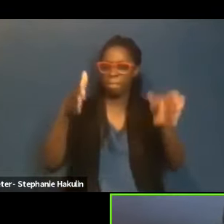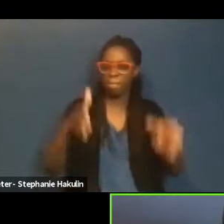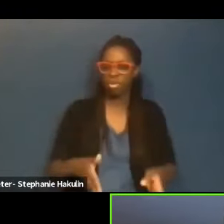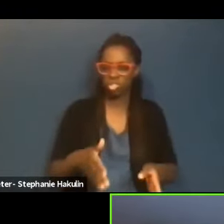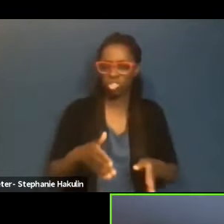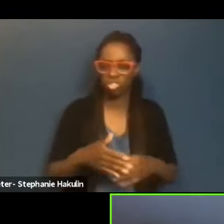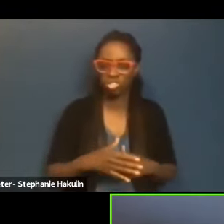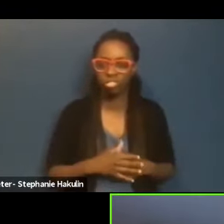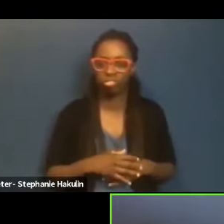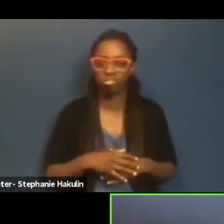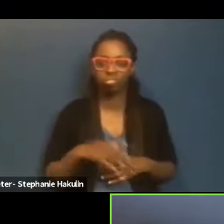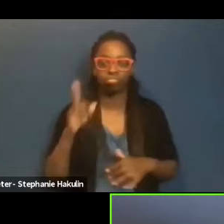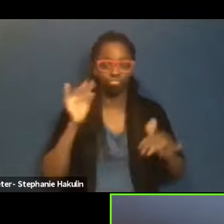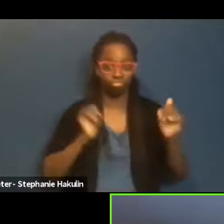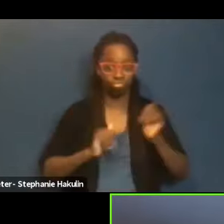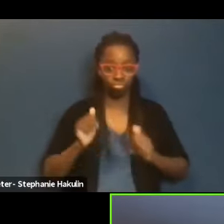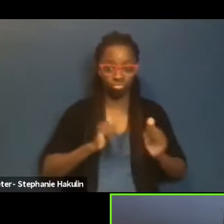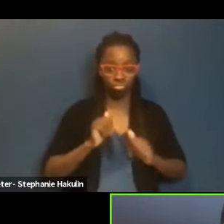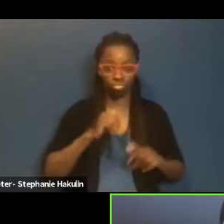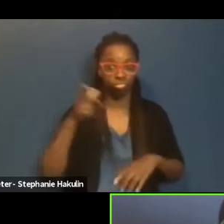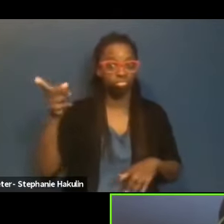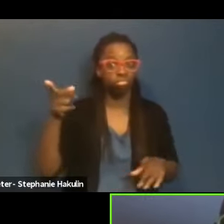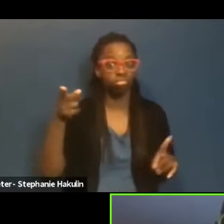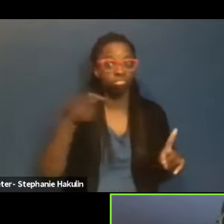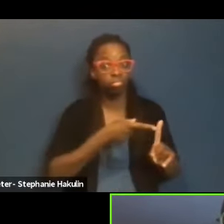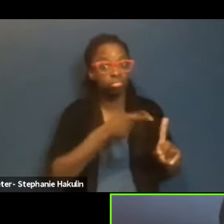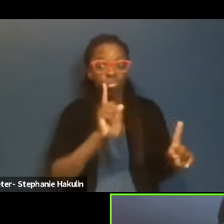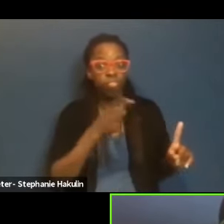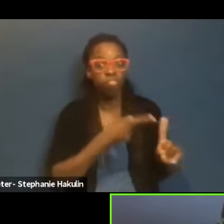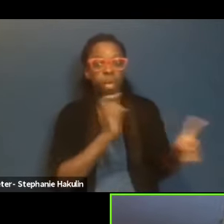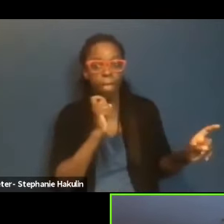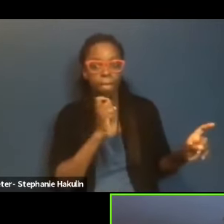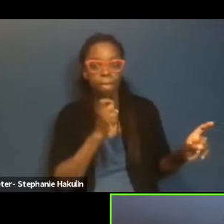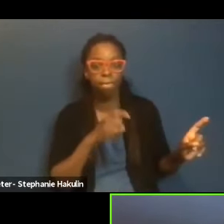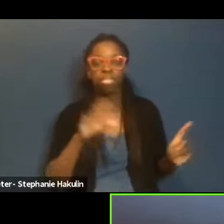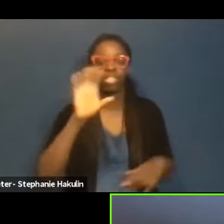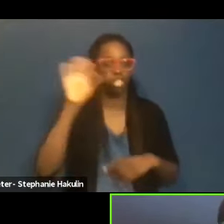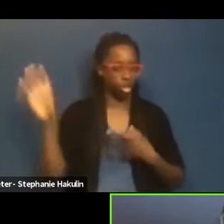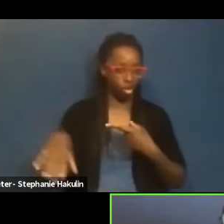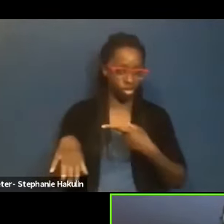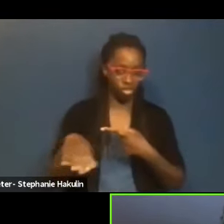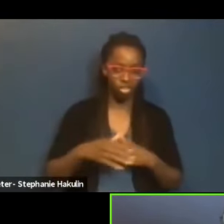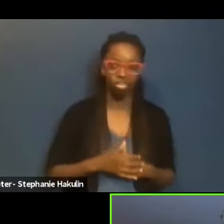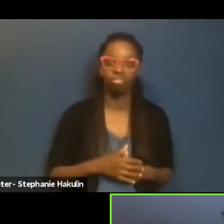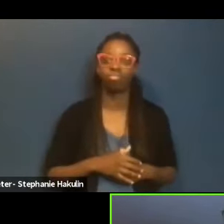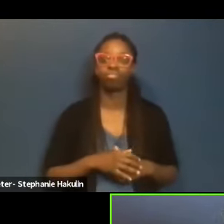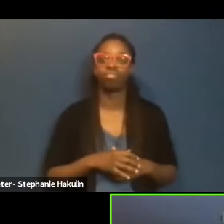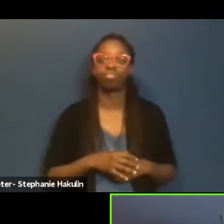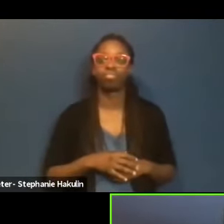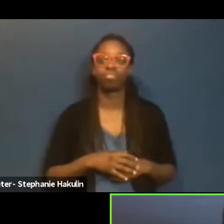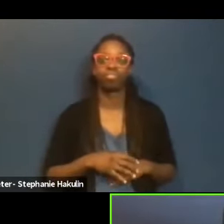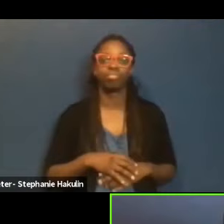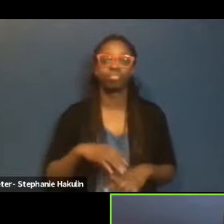coming straight from the Shy, but also straight down from the judge's box. Y'all, please give it up for